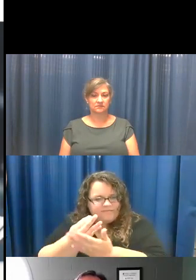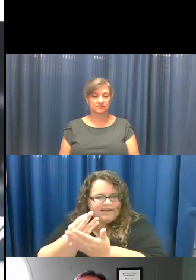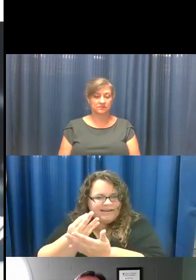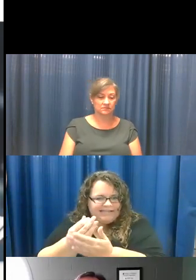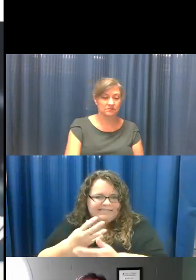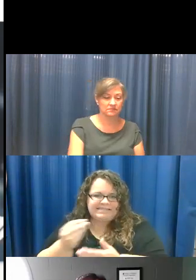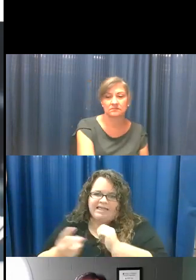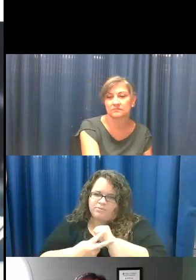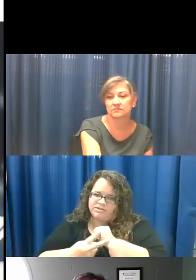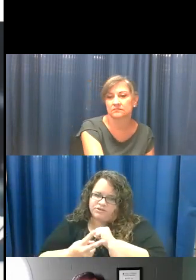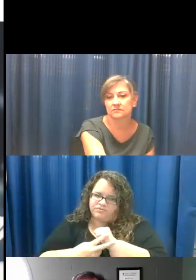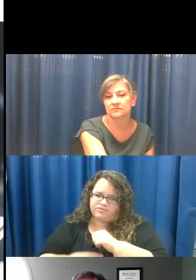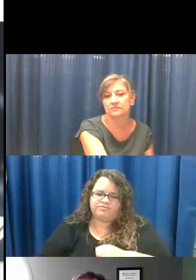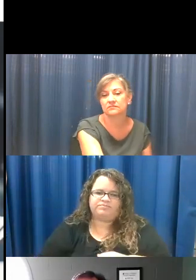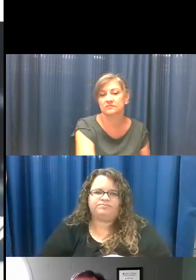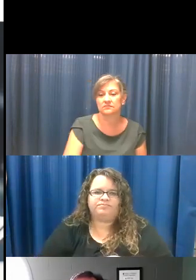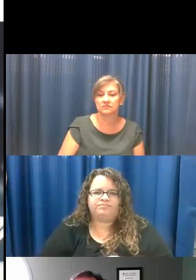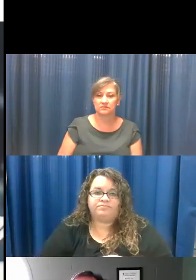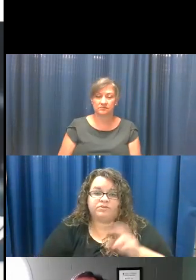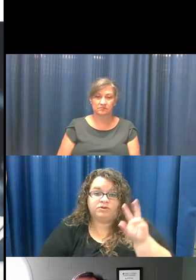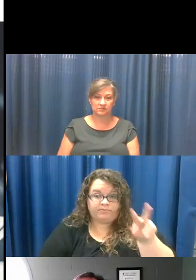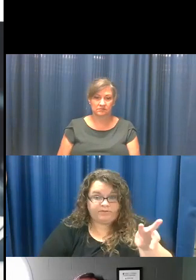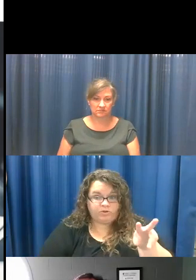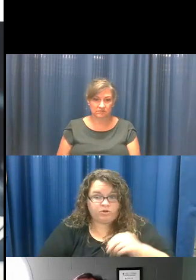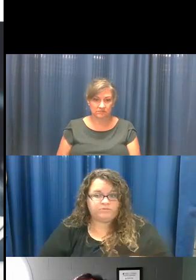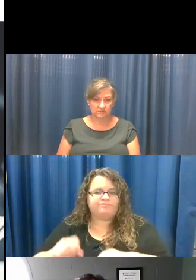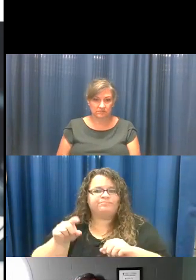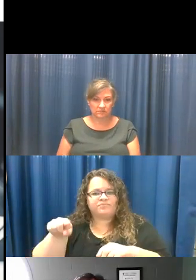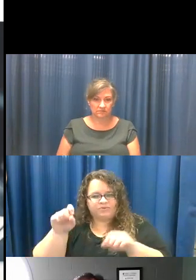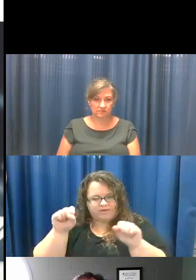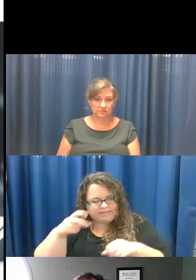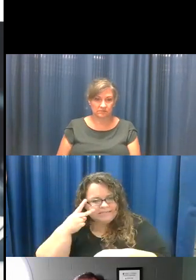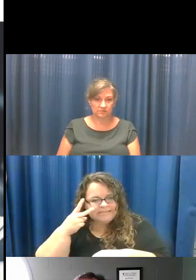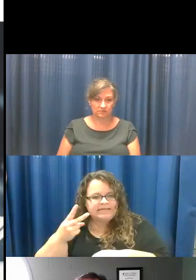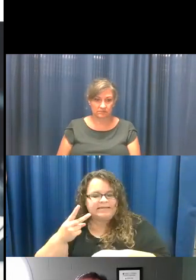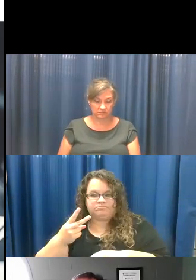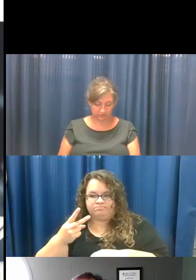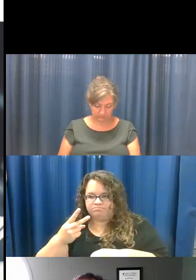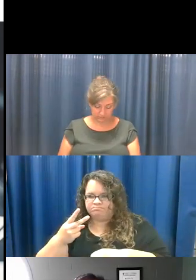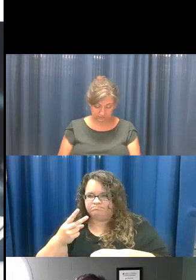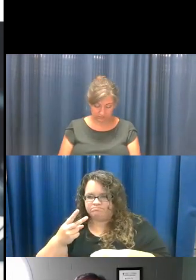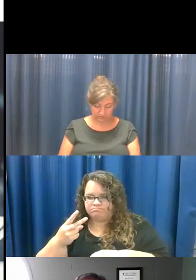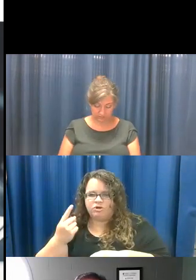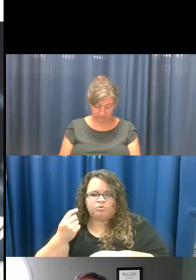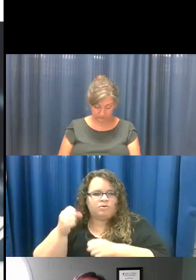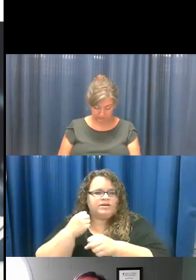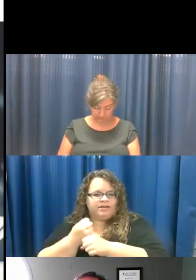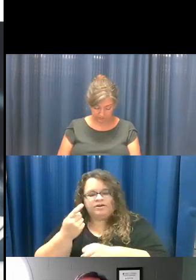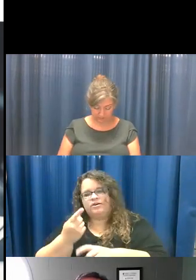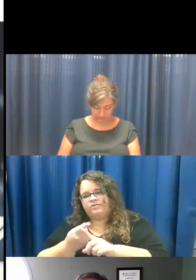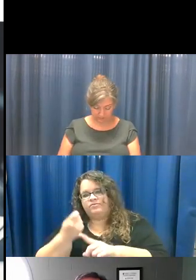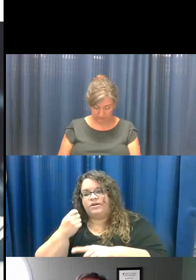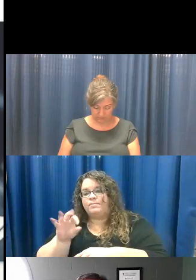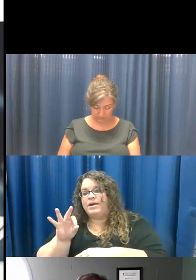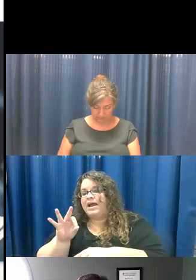And so if you take a look at this, you can see that over the last year, from FY20, when we